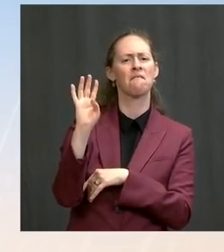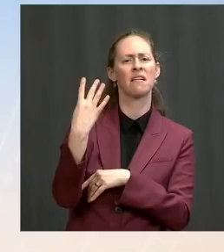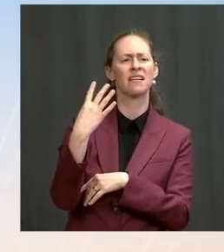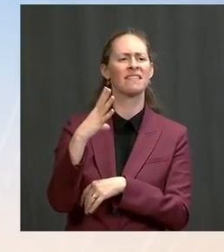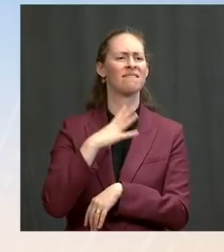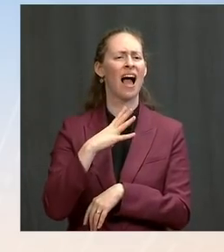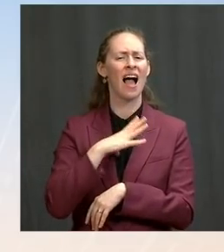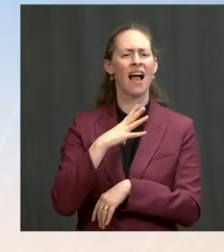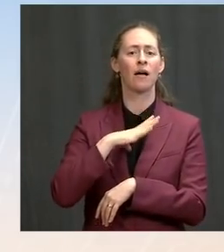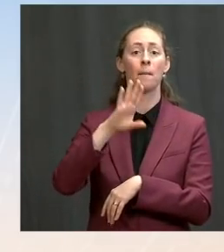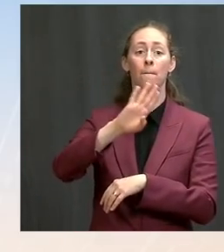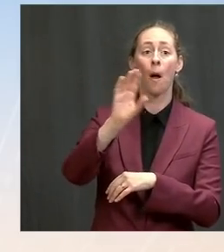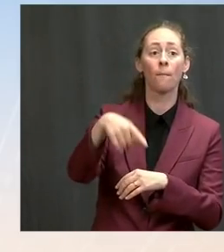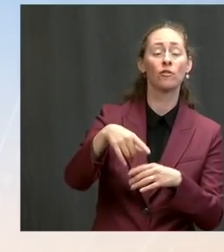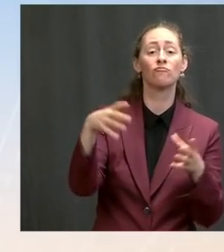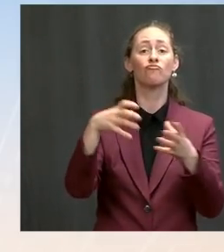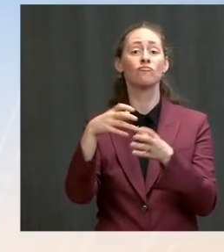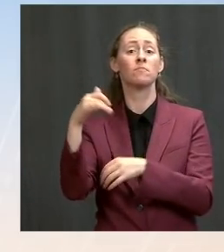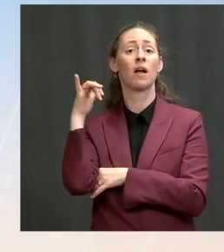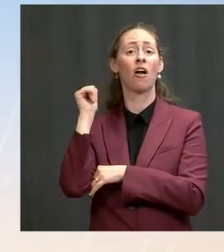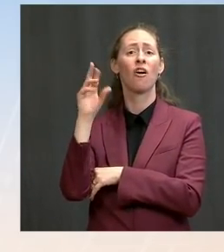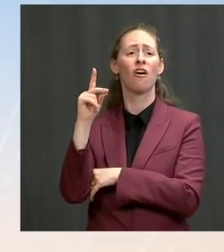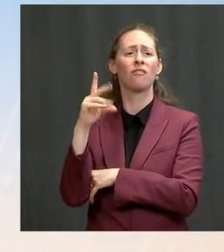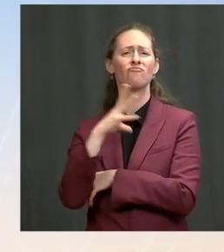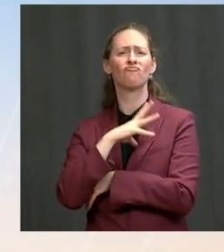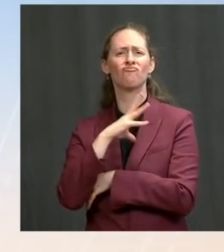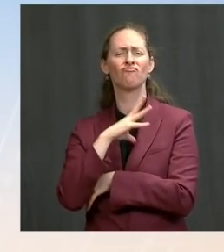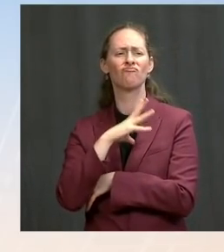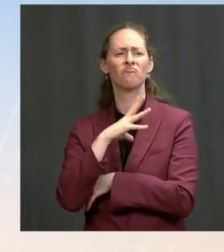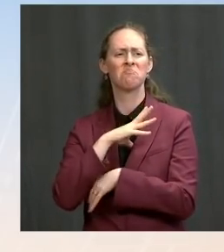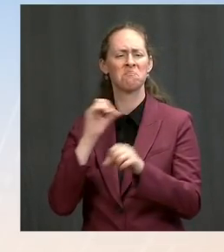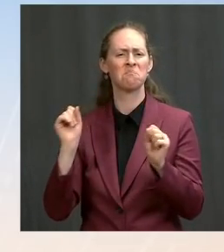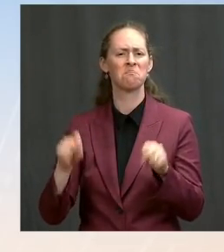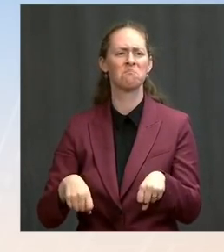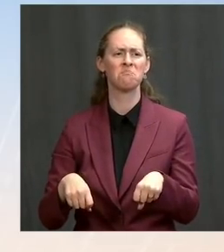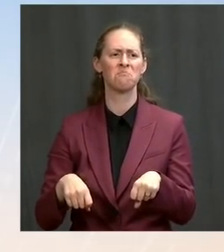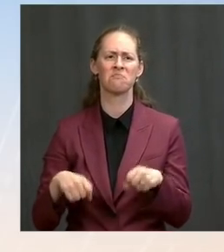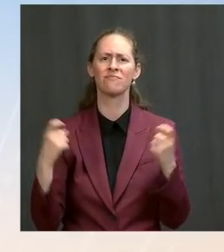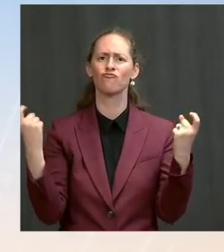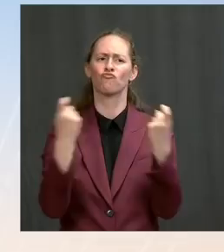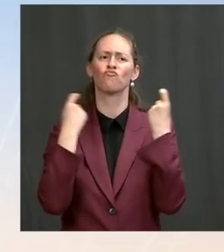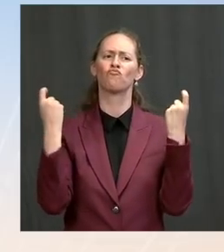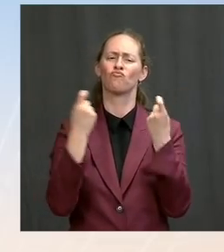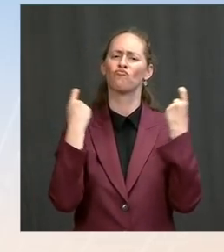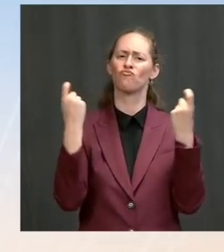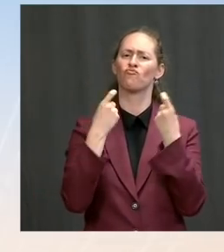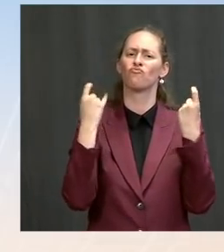in their backyards this weekend to celebrate the 4th of July and